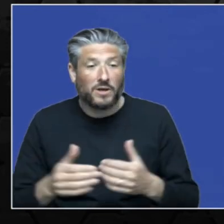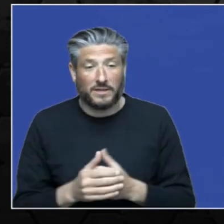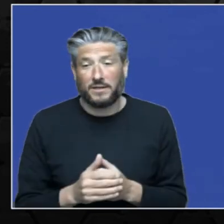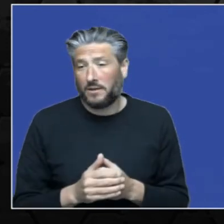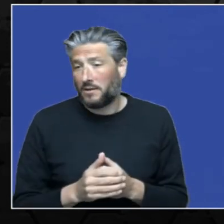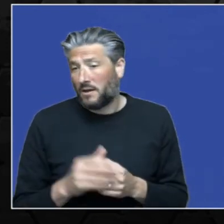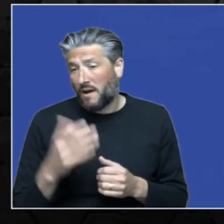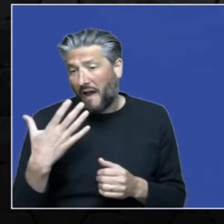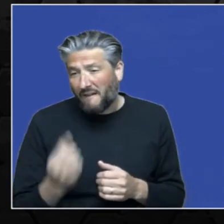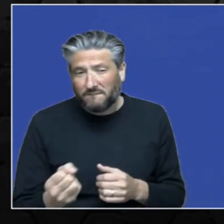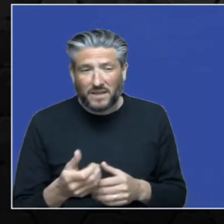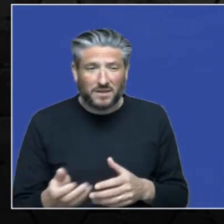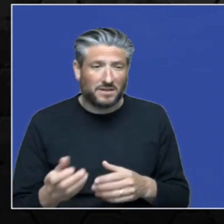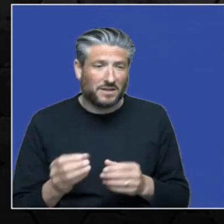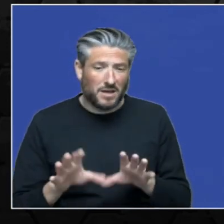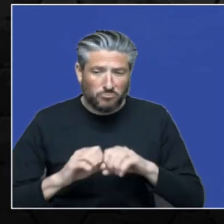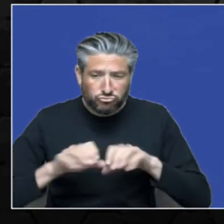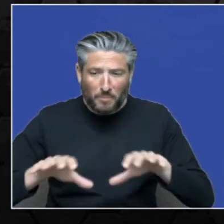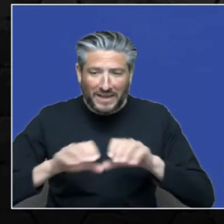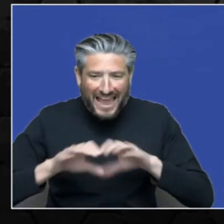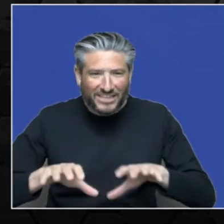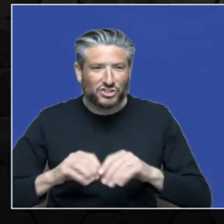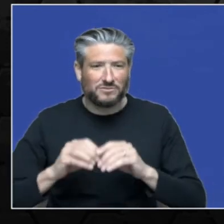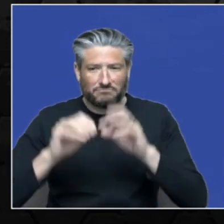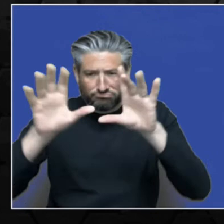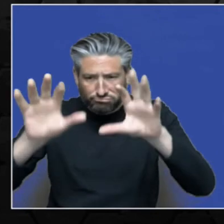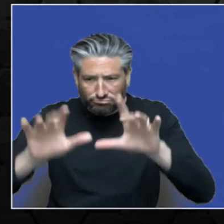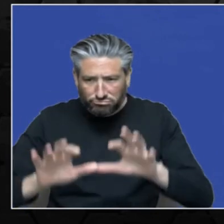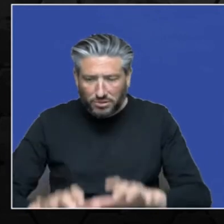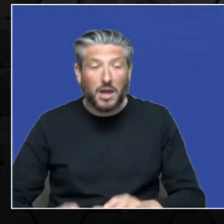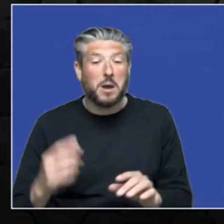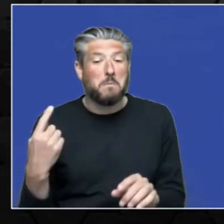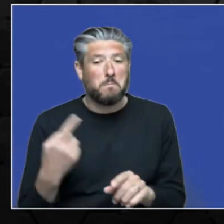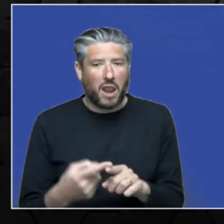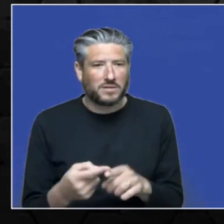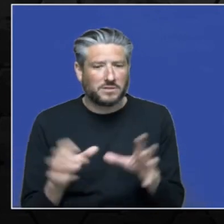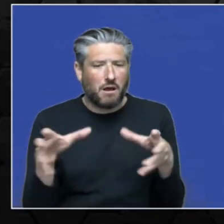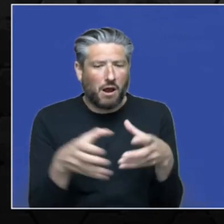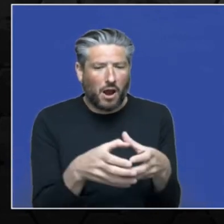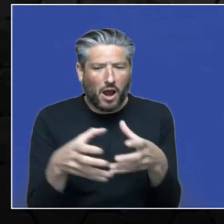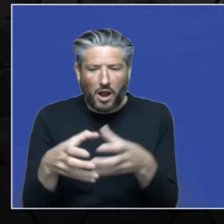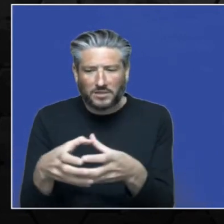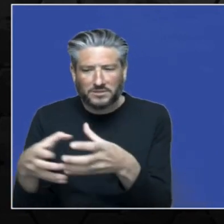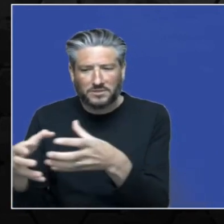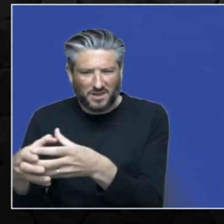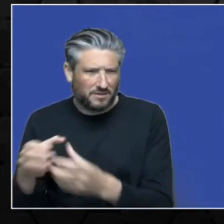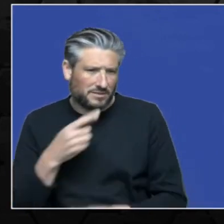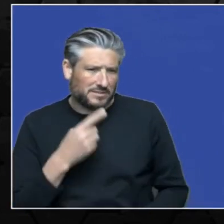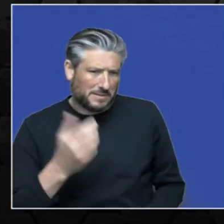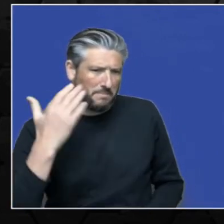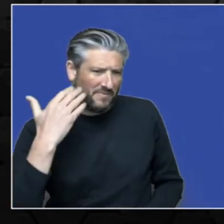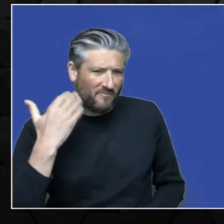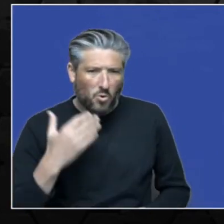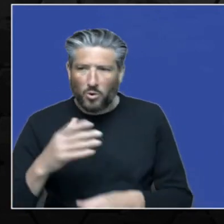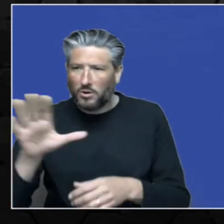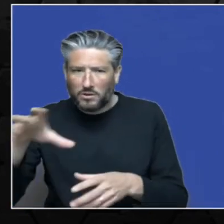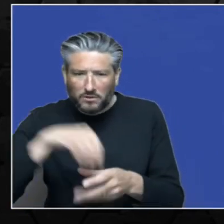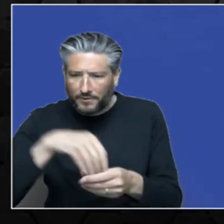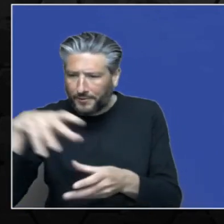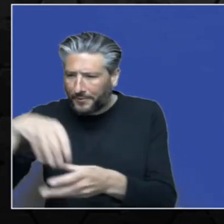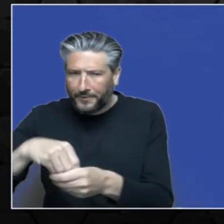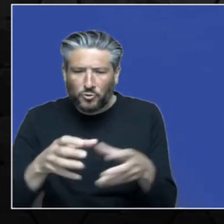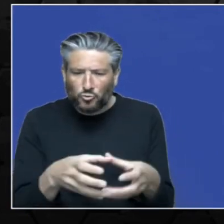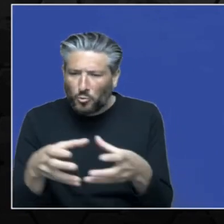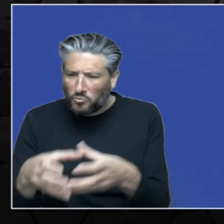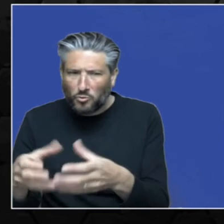it is somewhat similar to clustering that I had explained before. Basically, what we would do is each graph, we